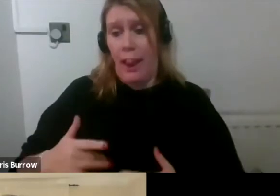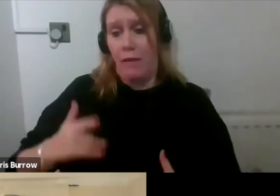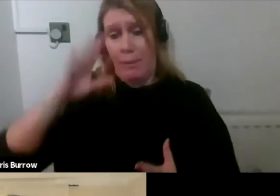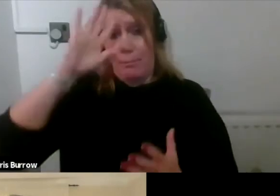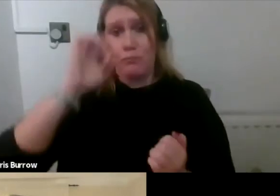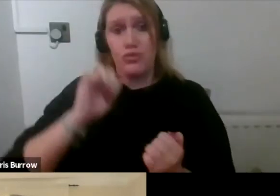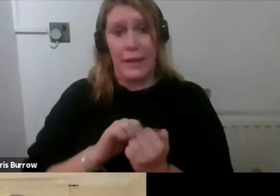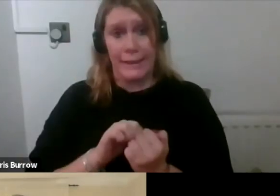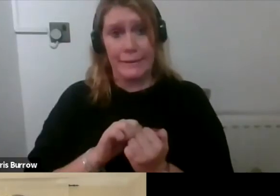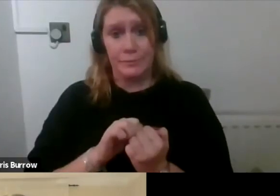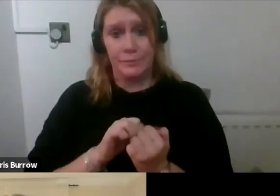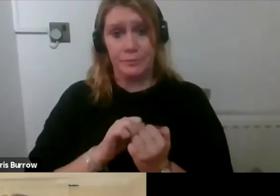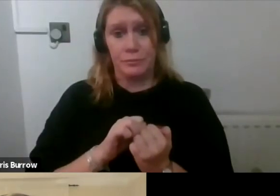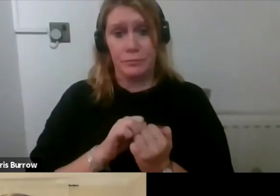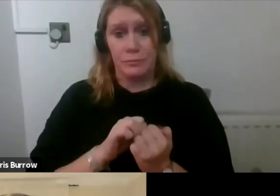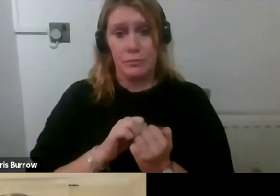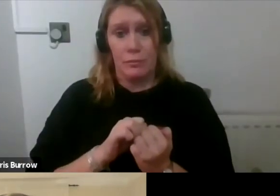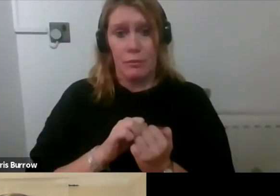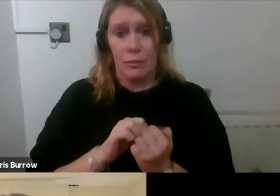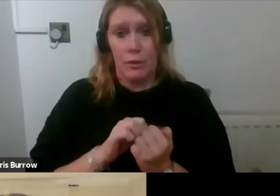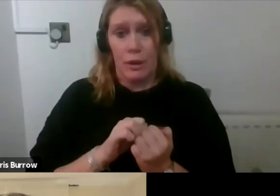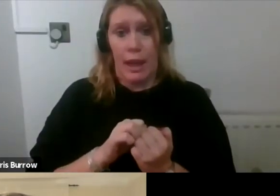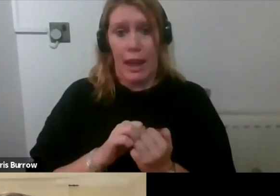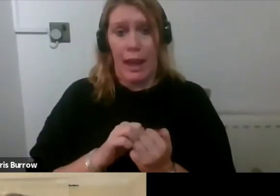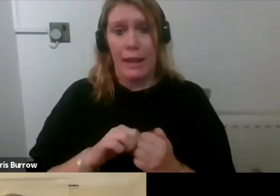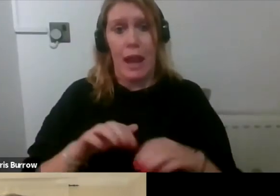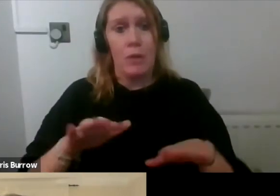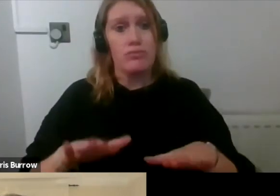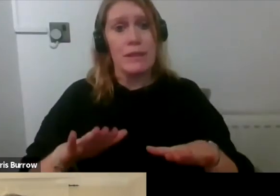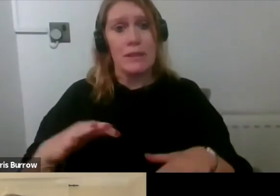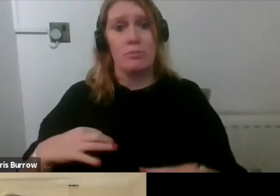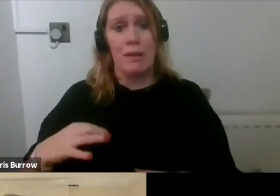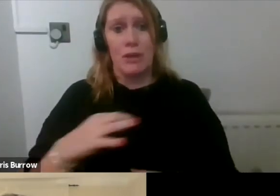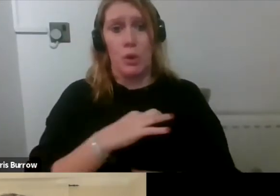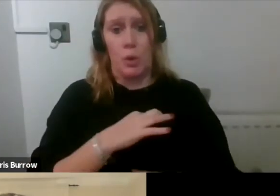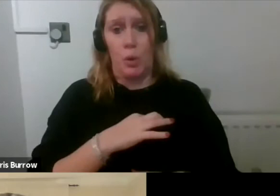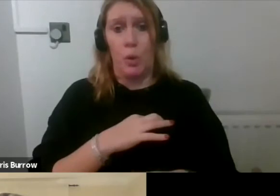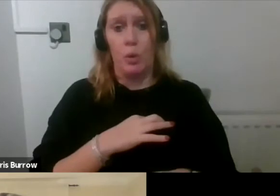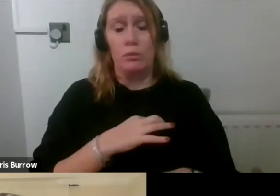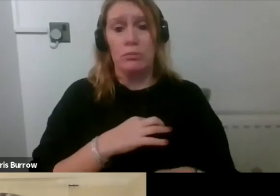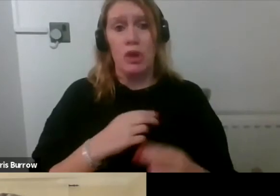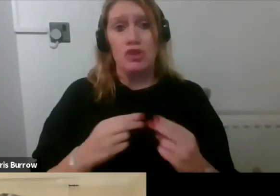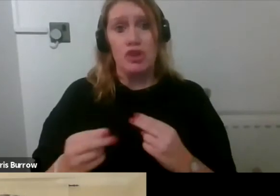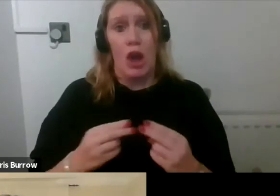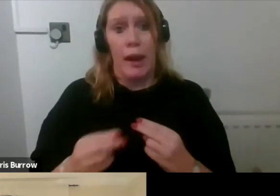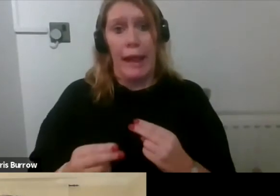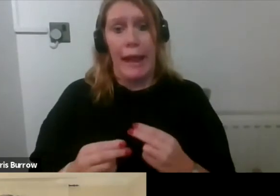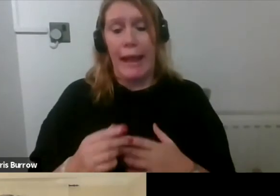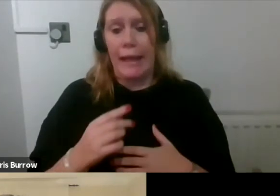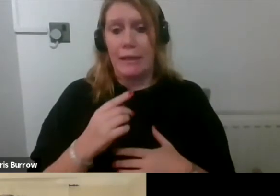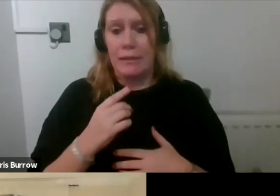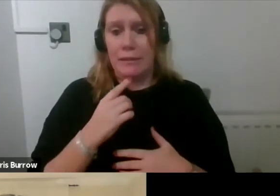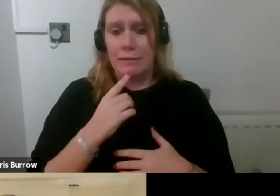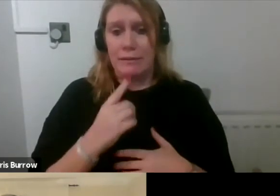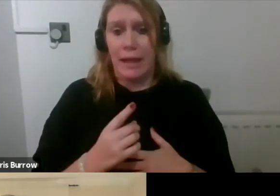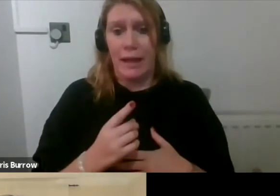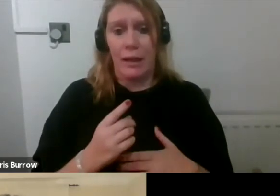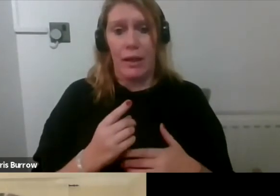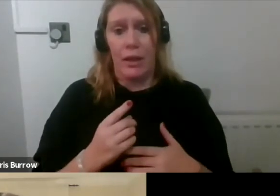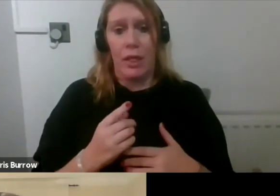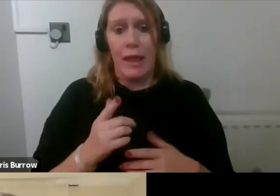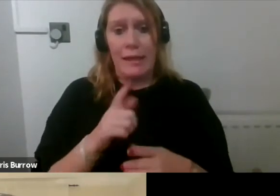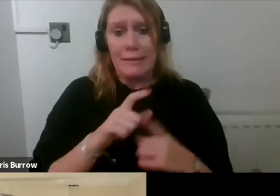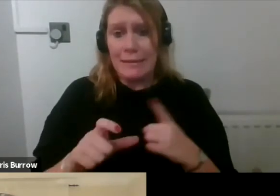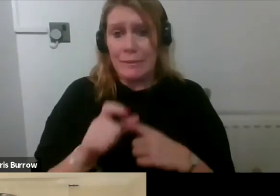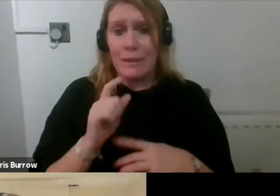And according to the British Medical Journey, 130,000 people with disabilities have died as a result of austerity